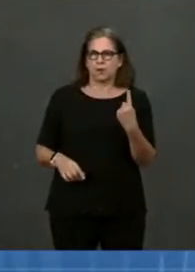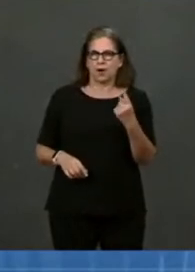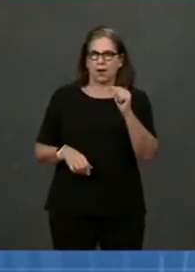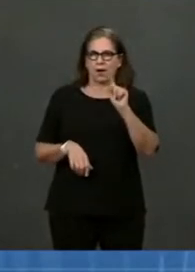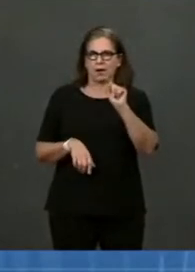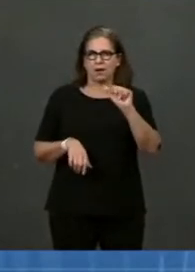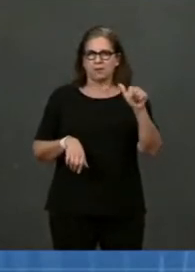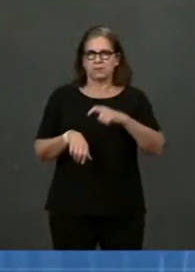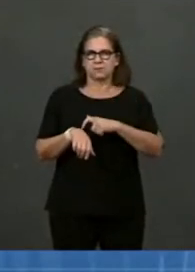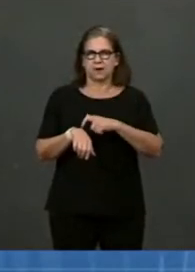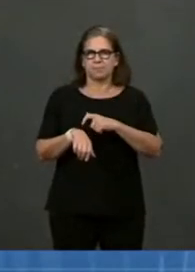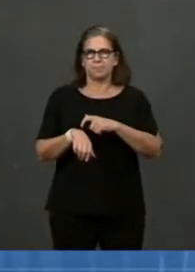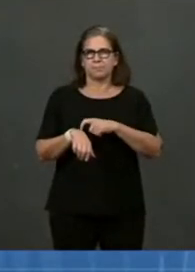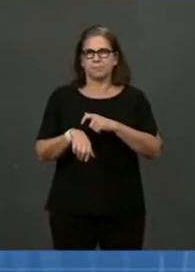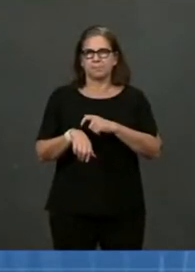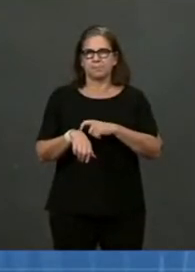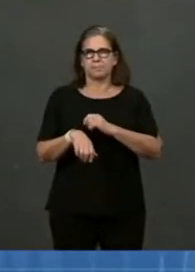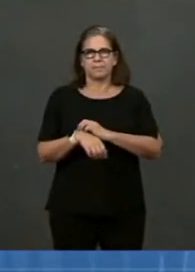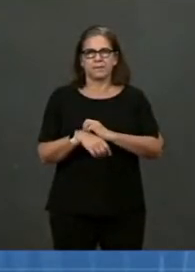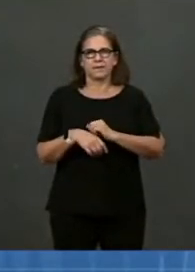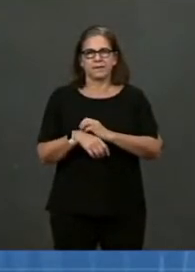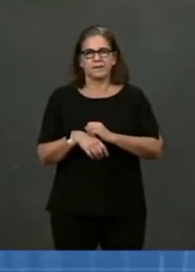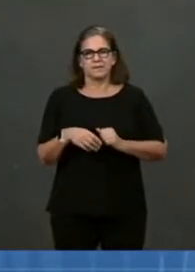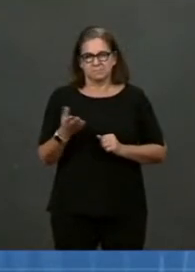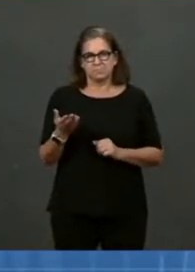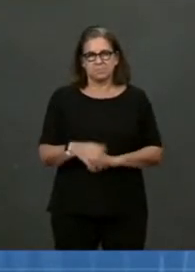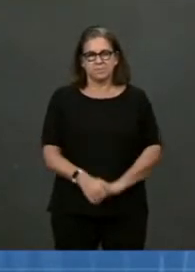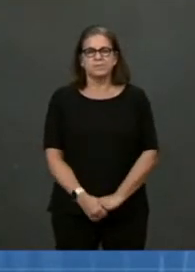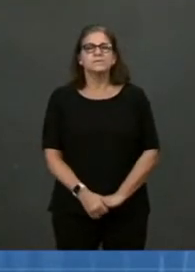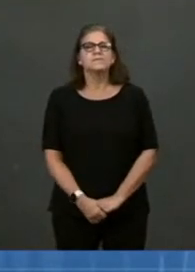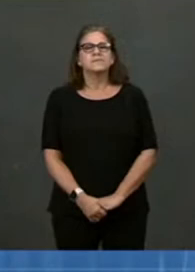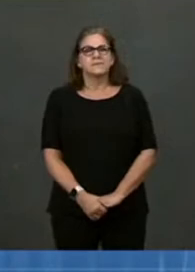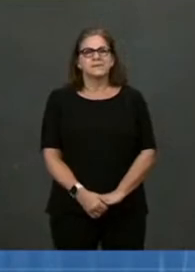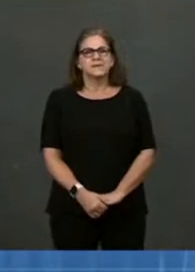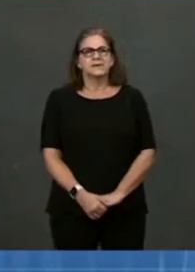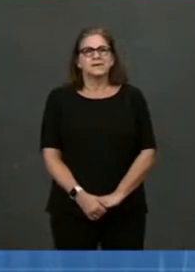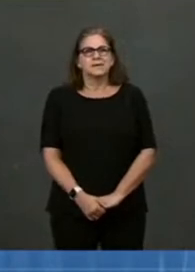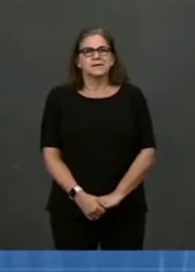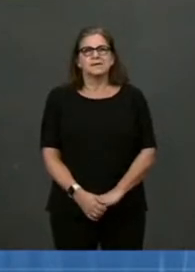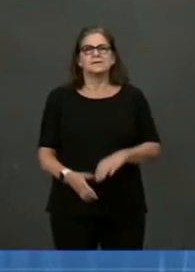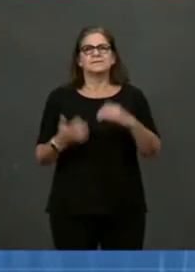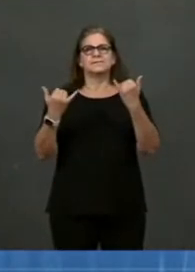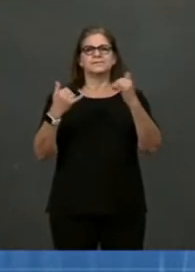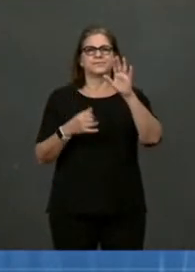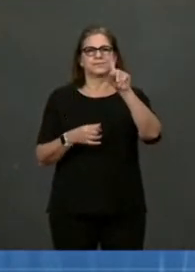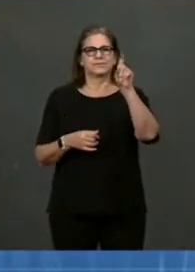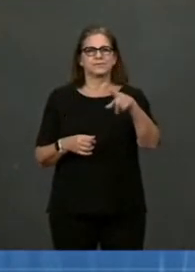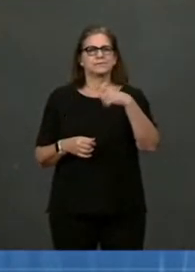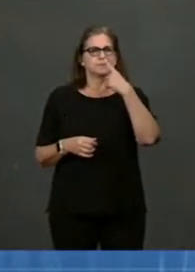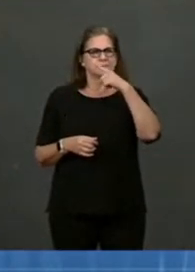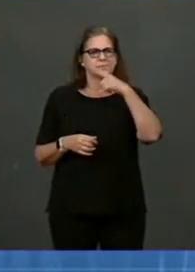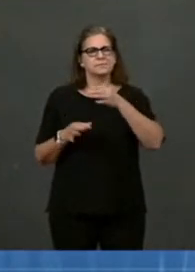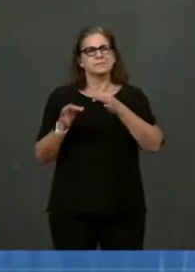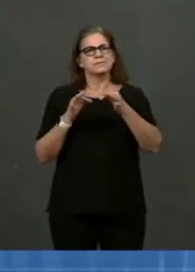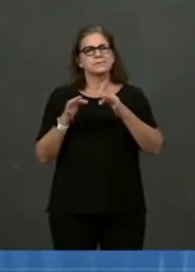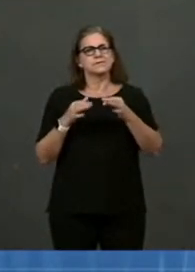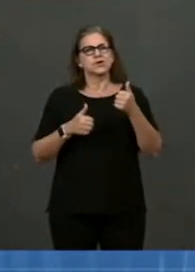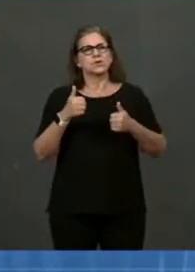Thanks very much. Can you just spell out exactly what age groups are now eligible